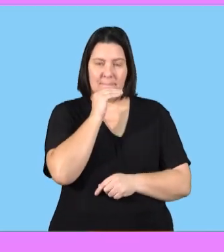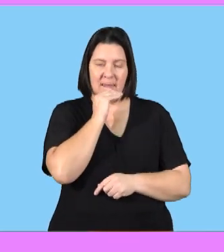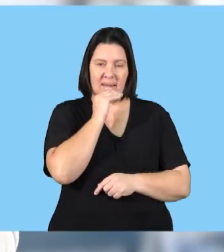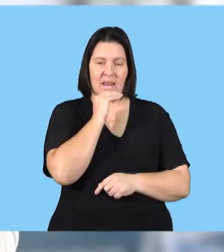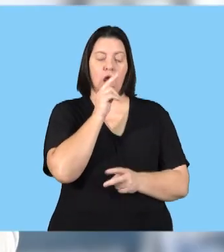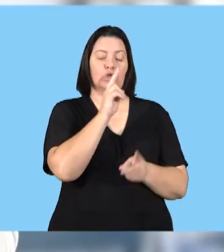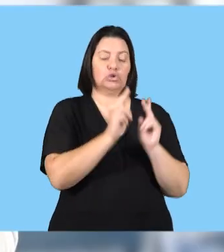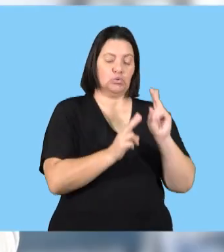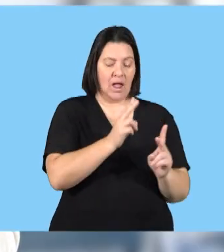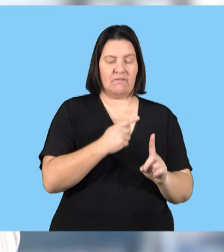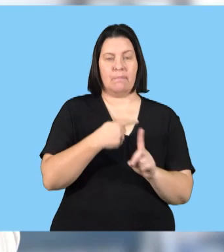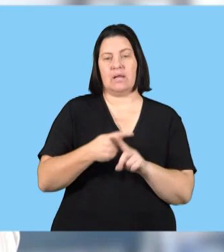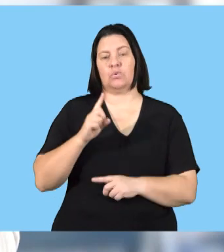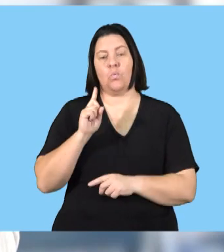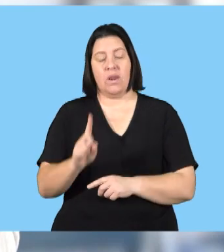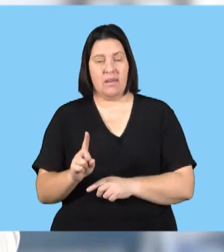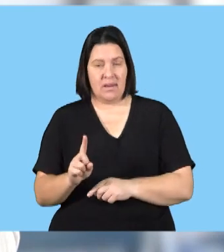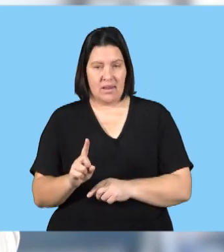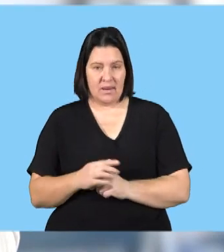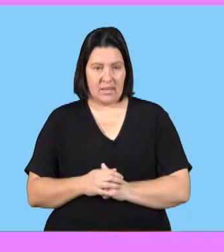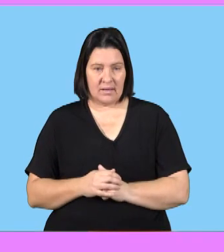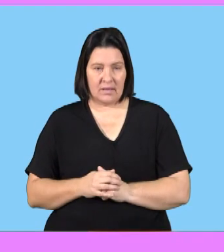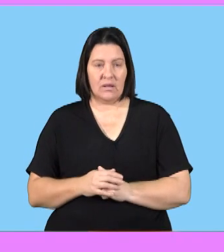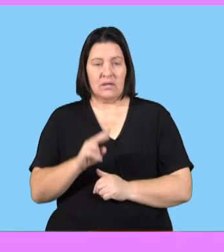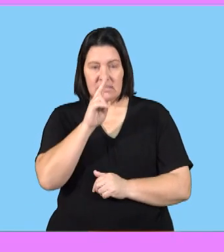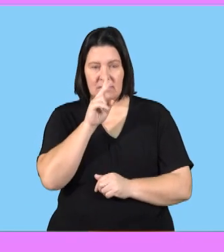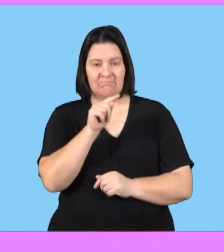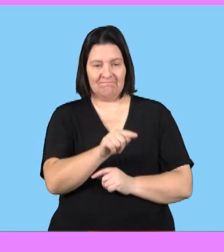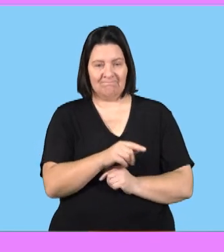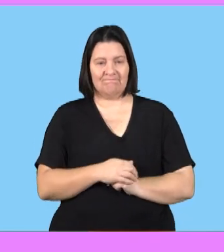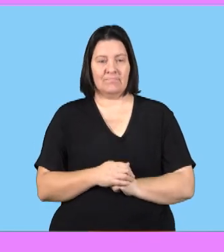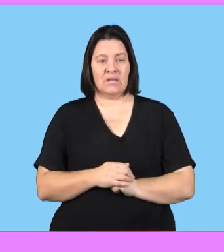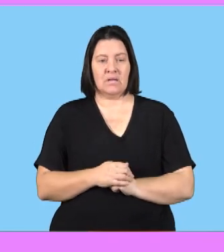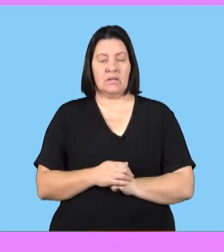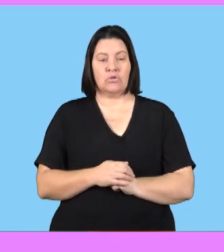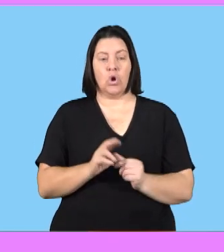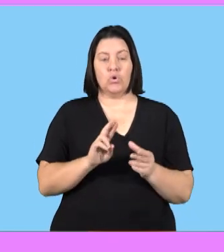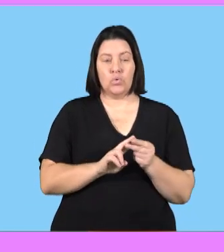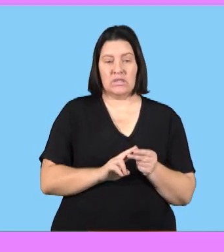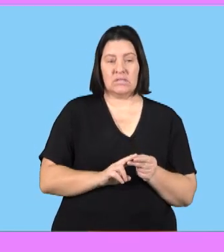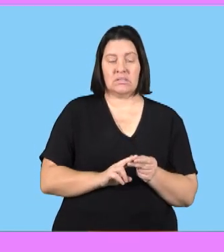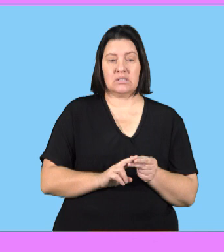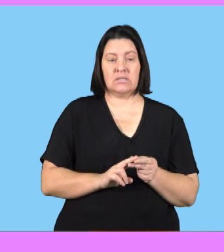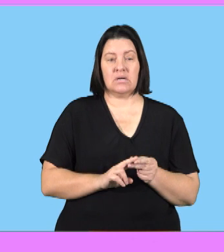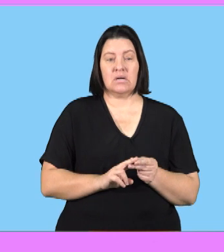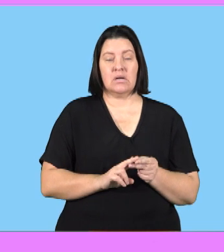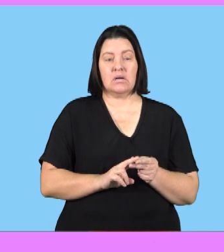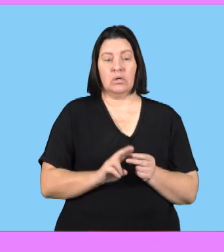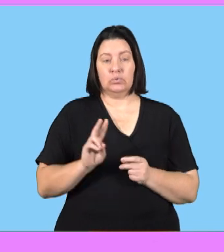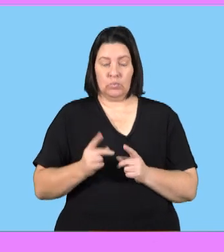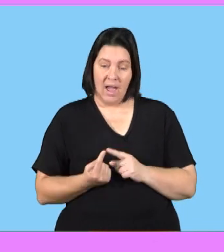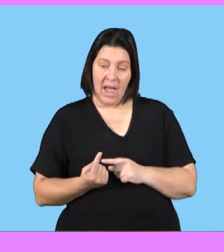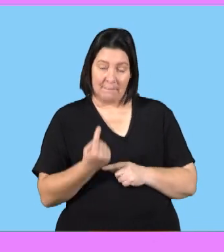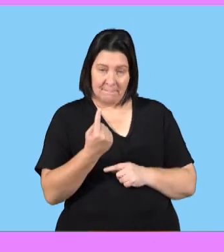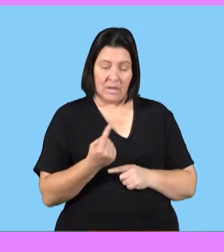remember, round up means adjusting upwards. So we will adjust this upward. So the unit 2 will be